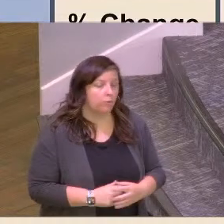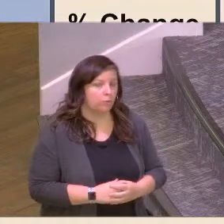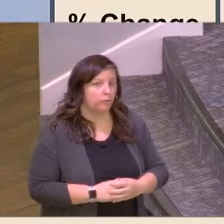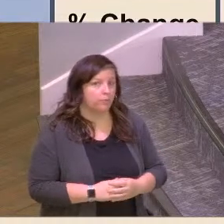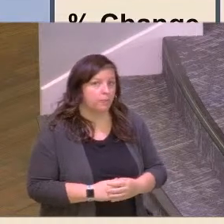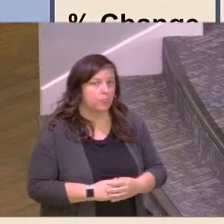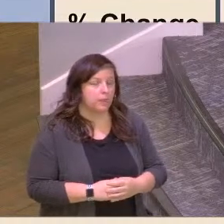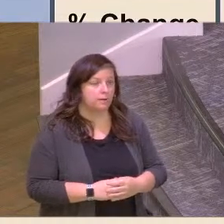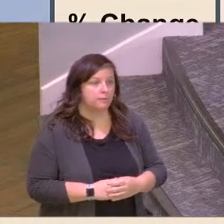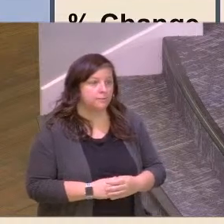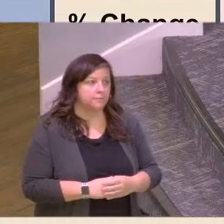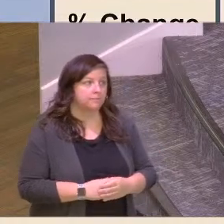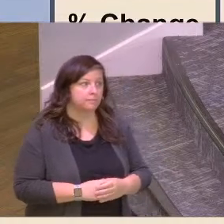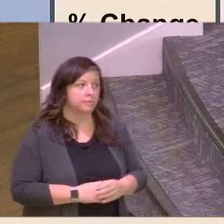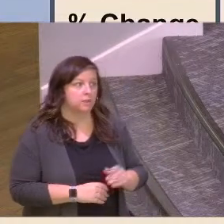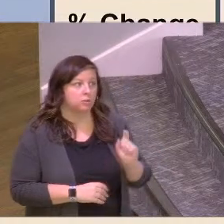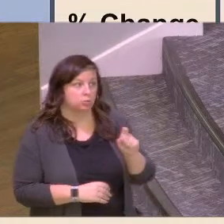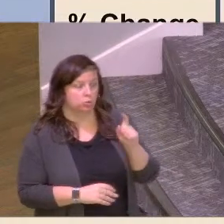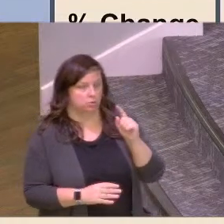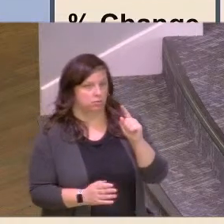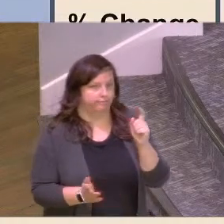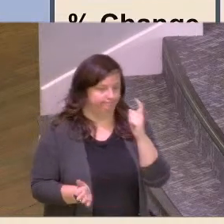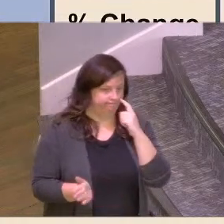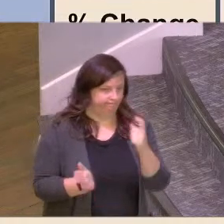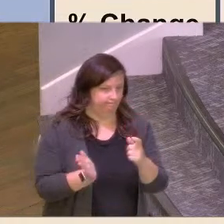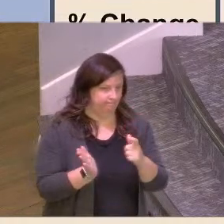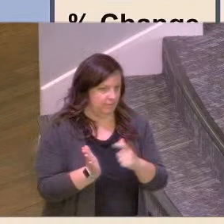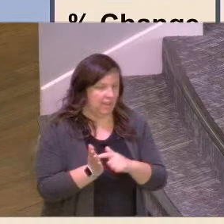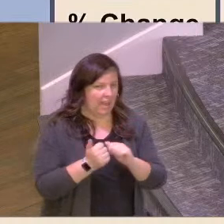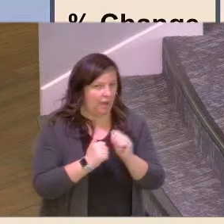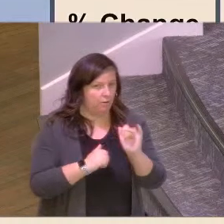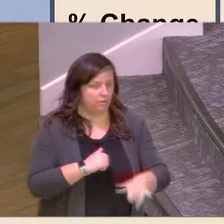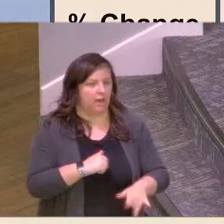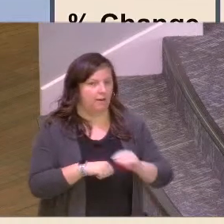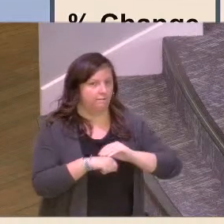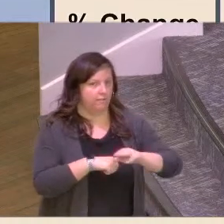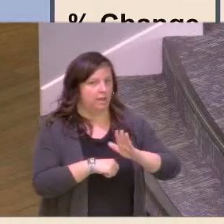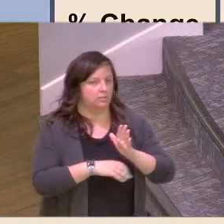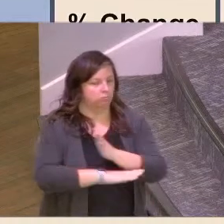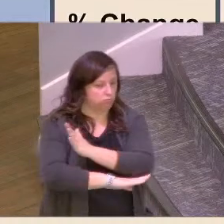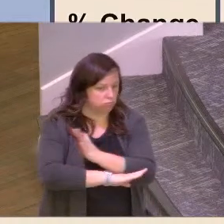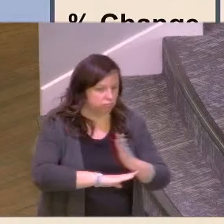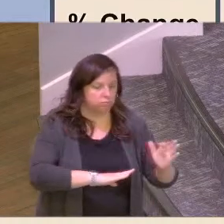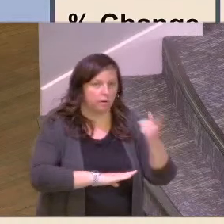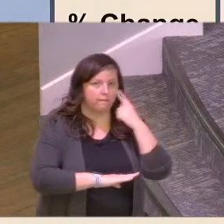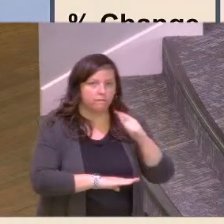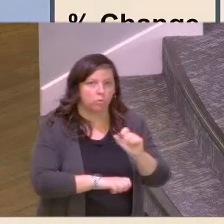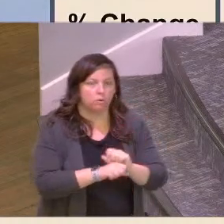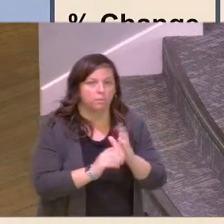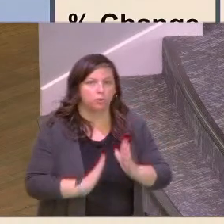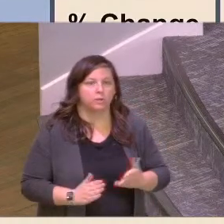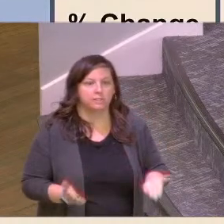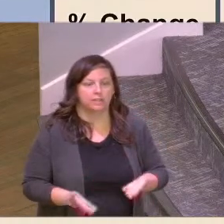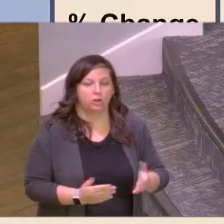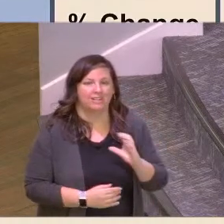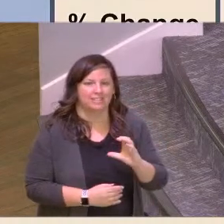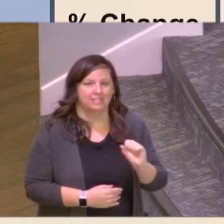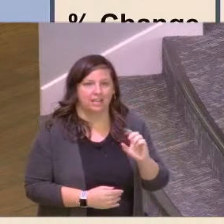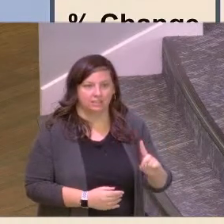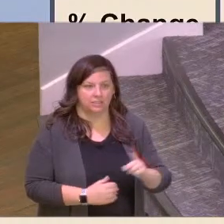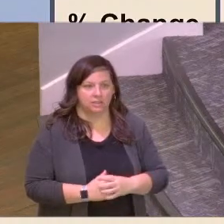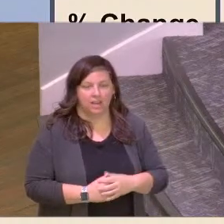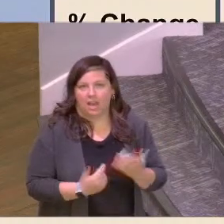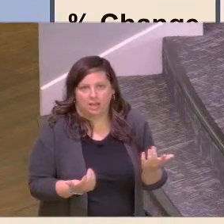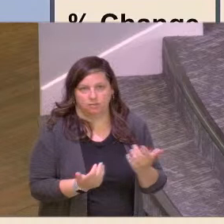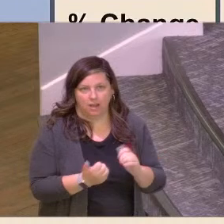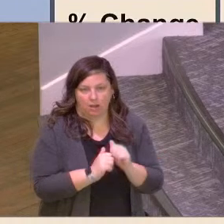look at is how it affects the entire spectrum of employees that we have here at CCSD, and we really want to look at what does it do for